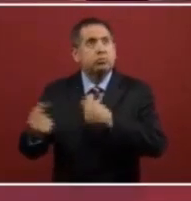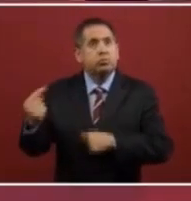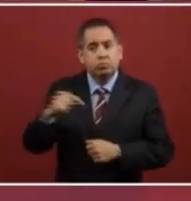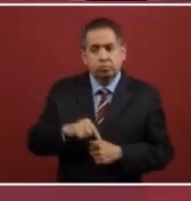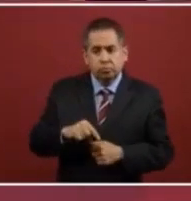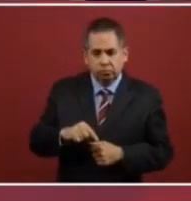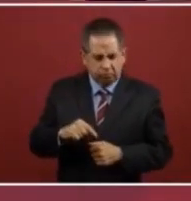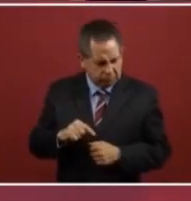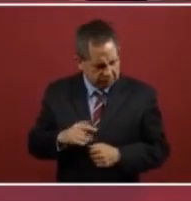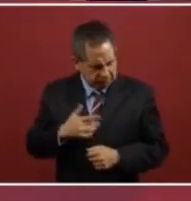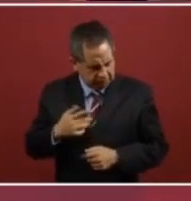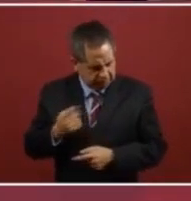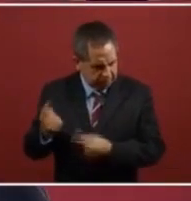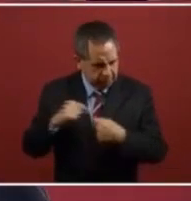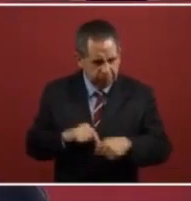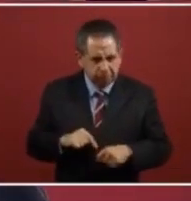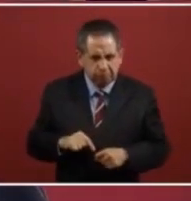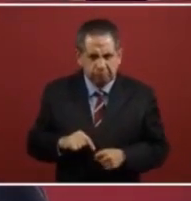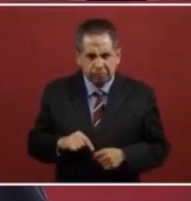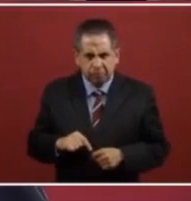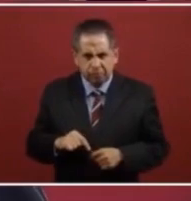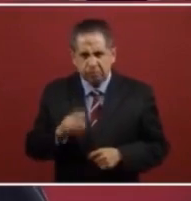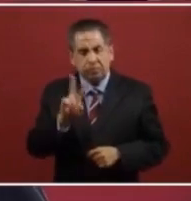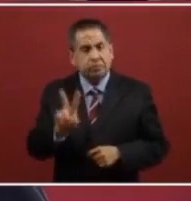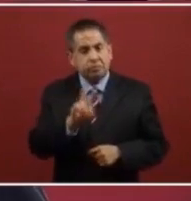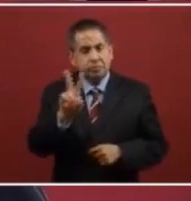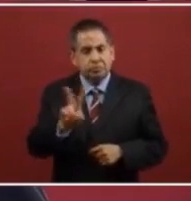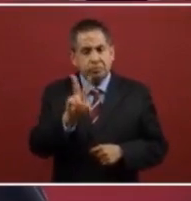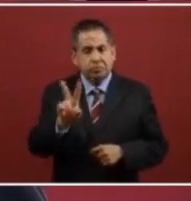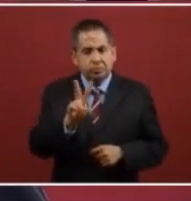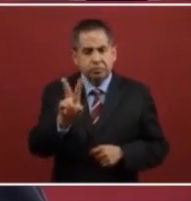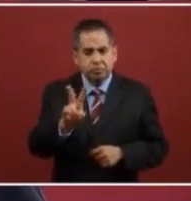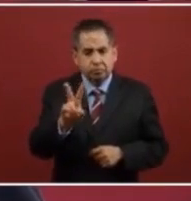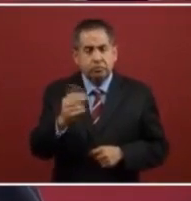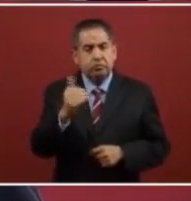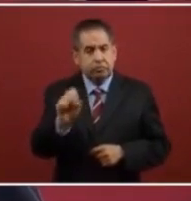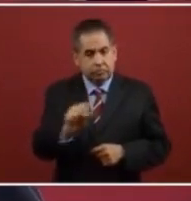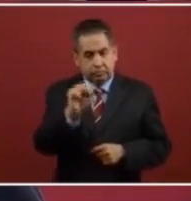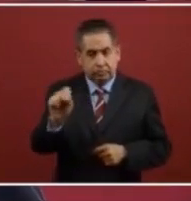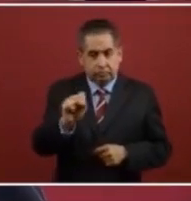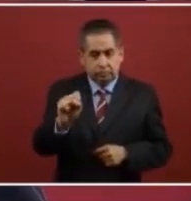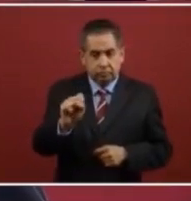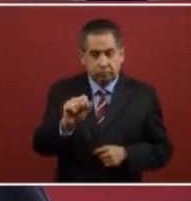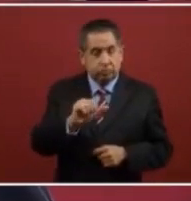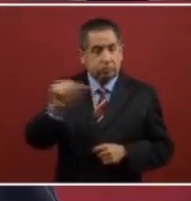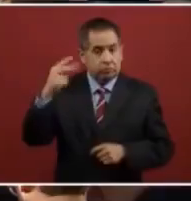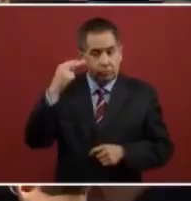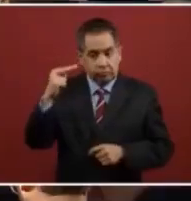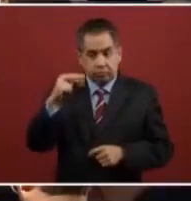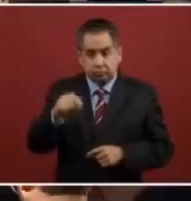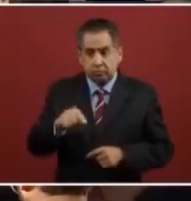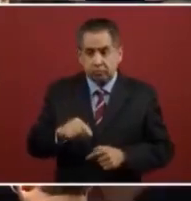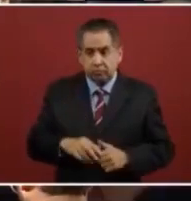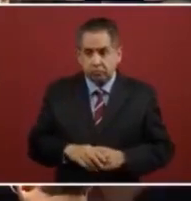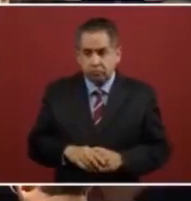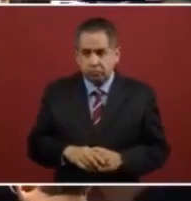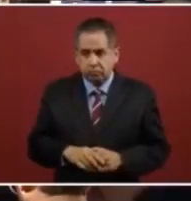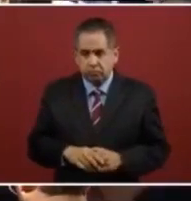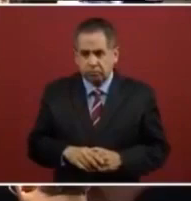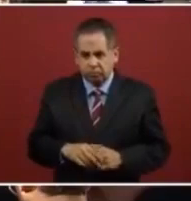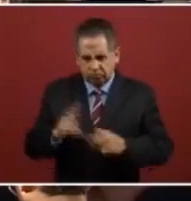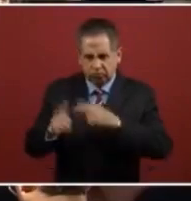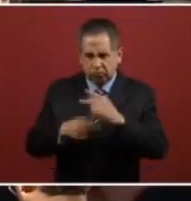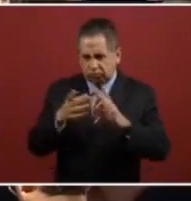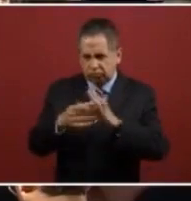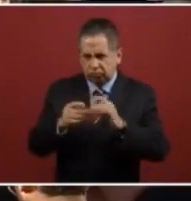I'm going to go today later. el viernes Or on y el Friday. sábado. On Friday and Saturday. Te voy a dar